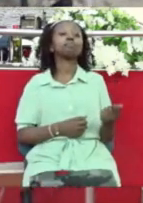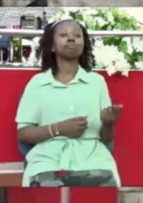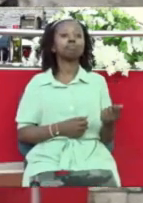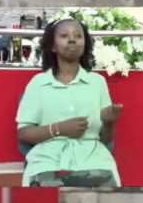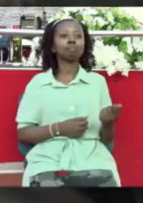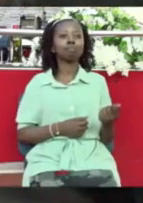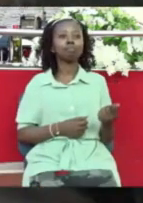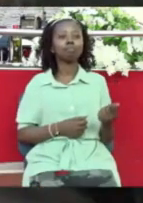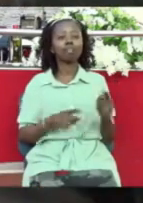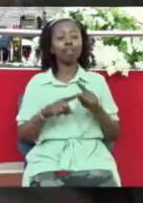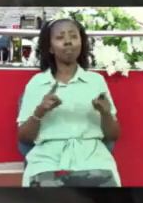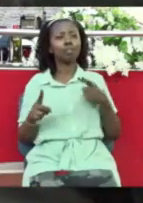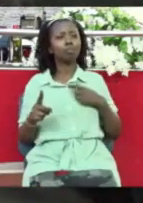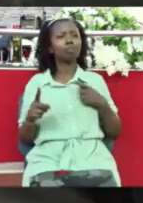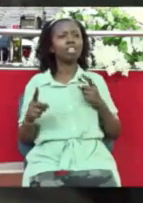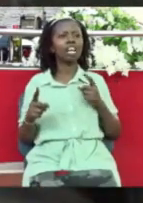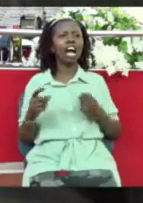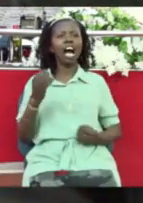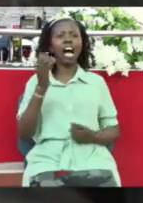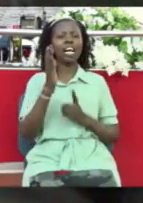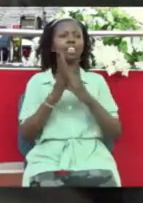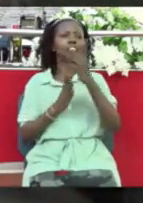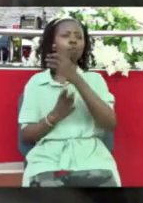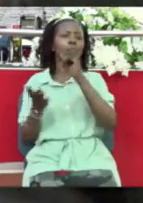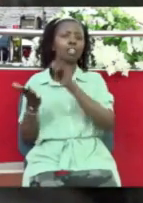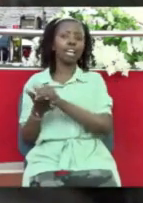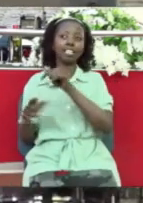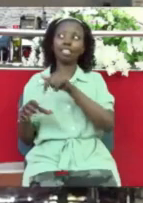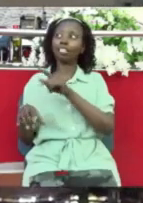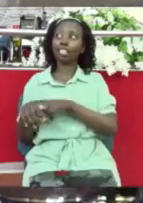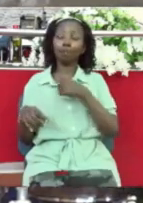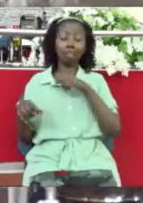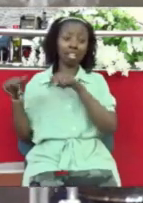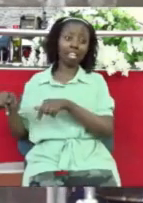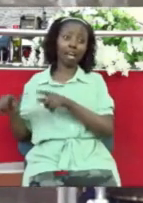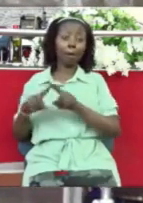But I developed that one when I'm here. I'm developing another point.